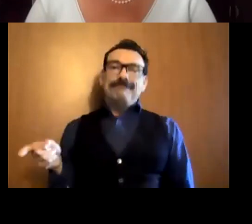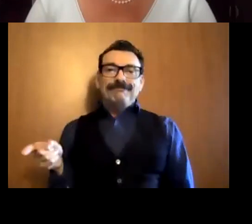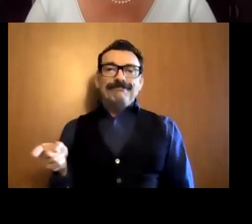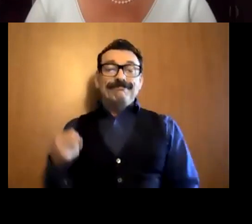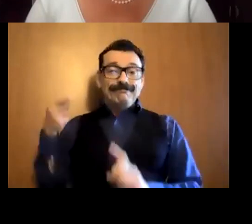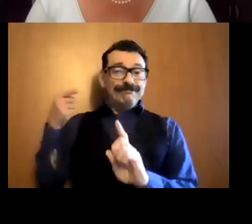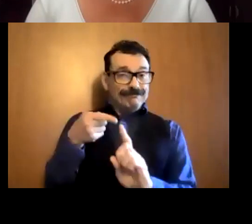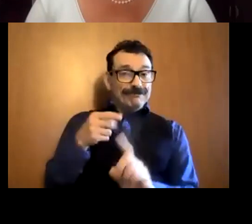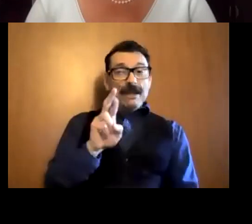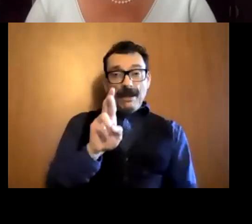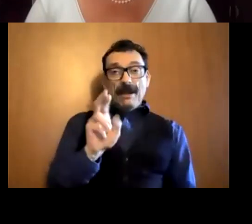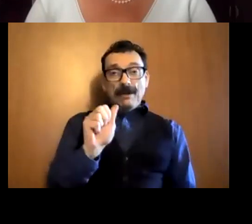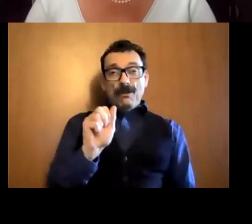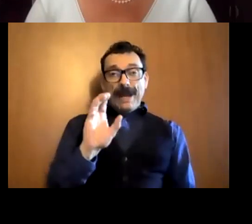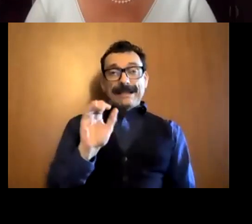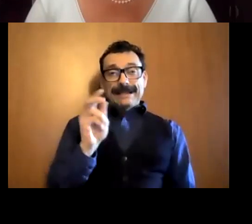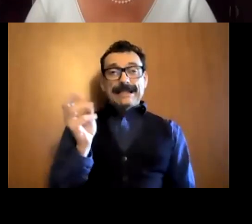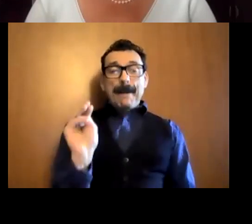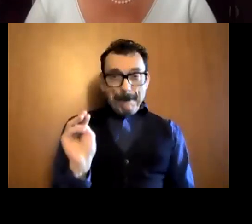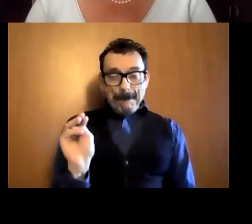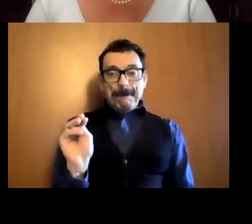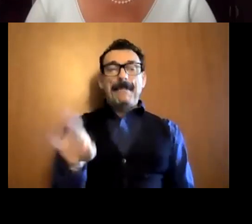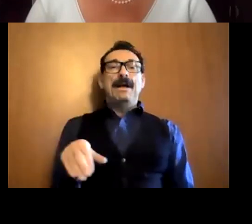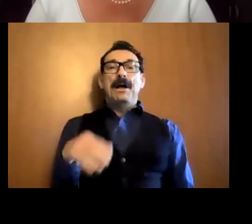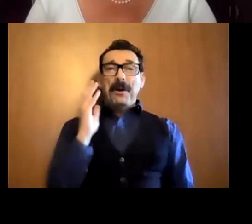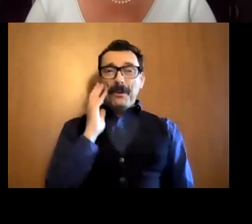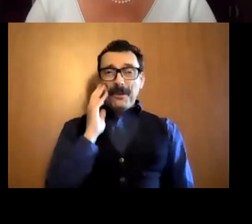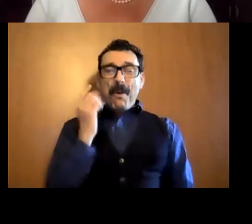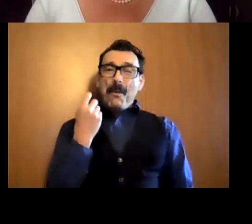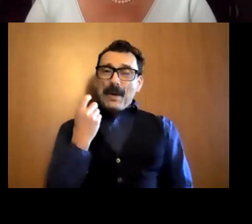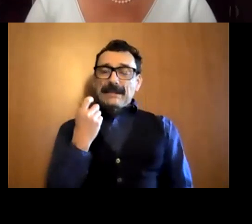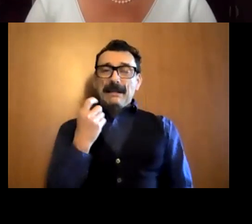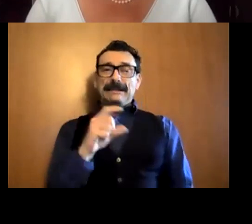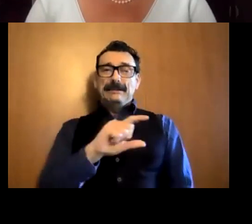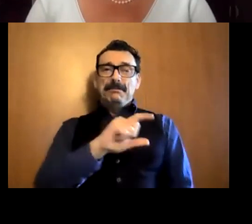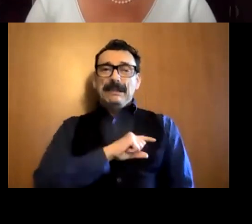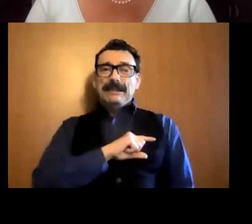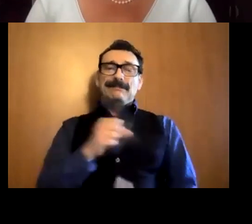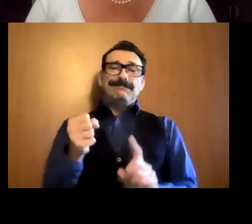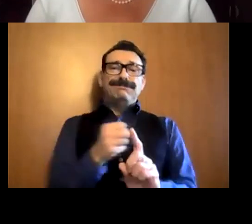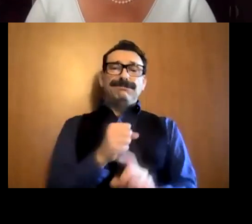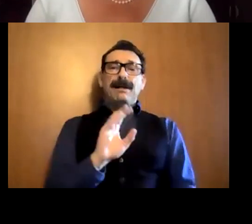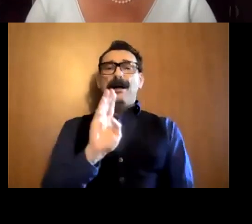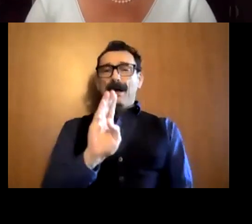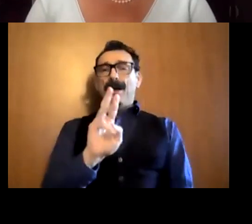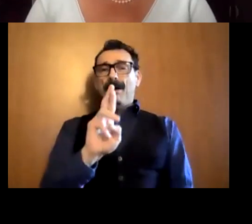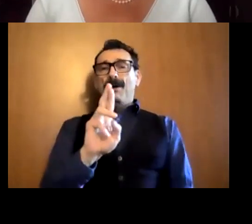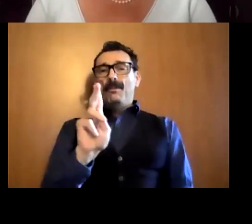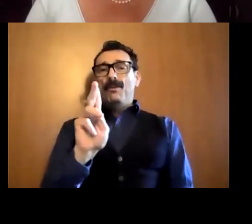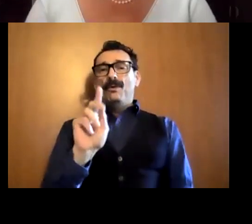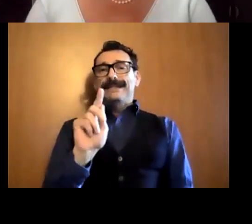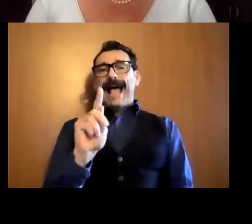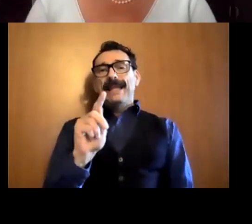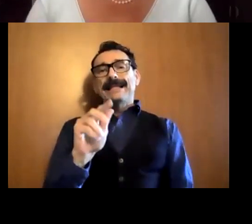So recently, these police brutality incidents and the disproportionate impact of COVID-19 on our communities